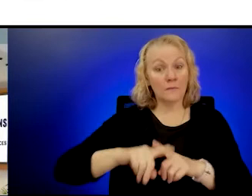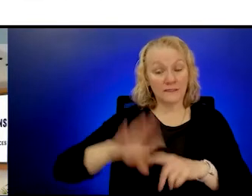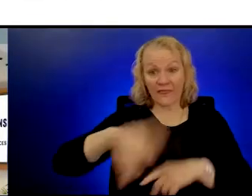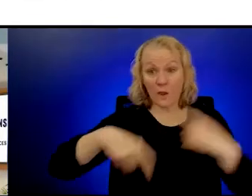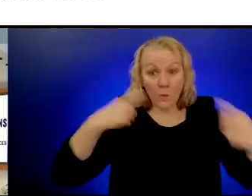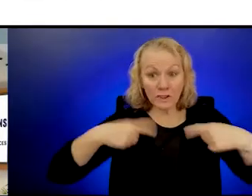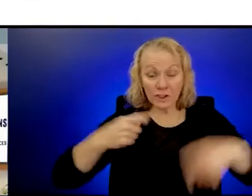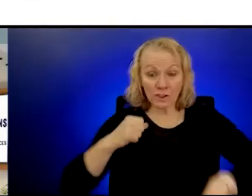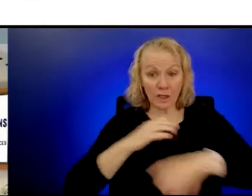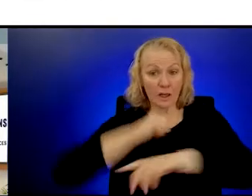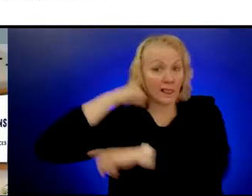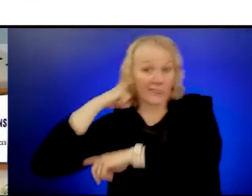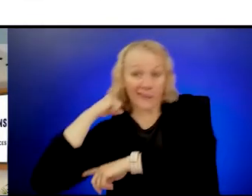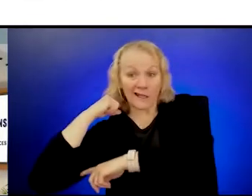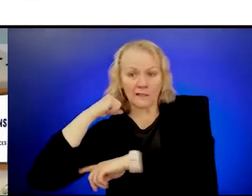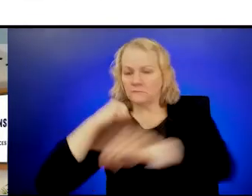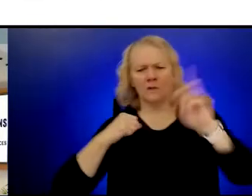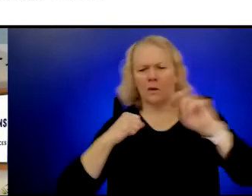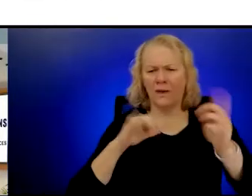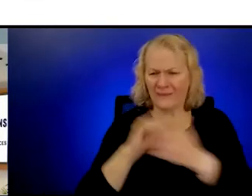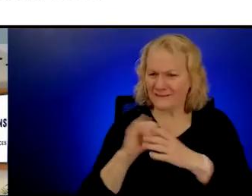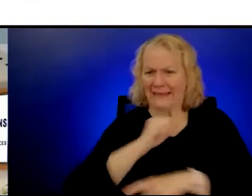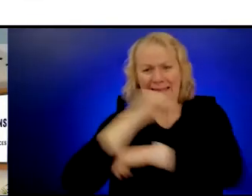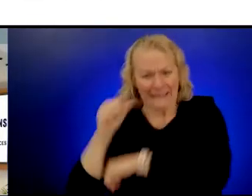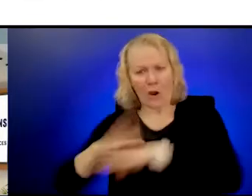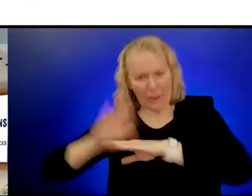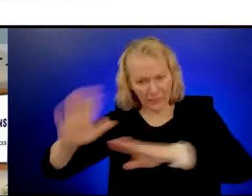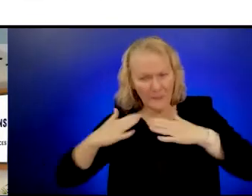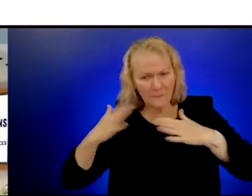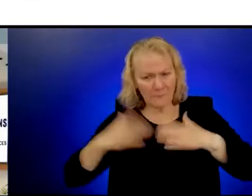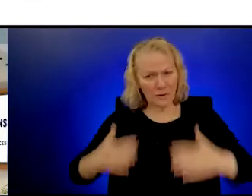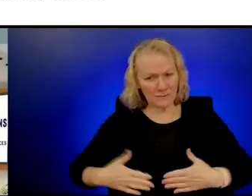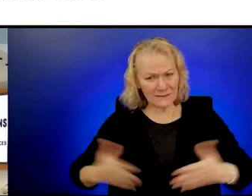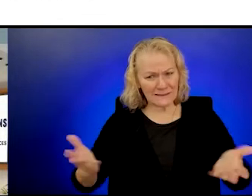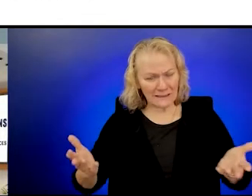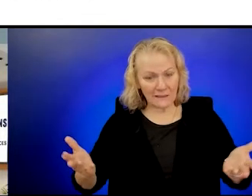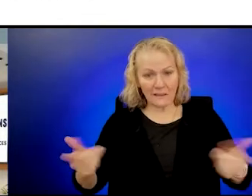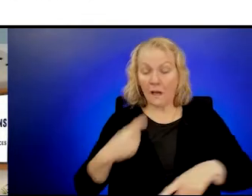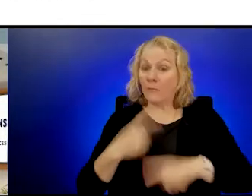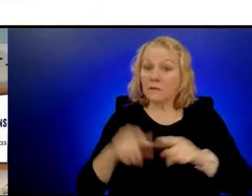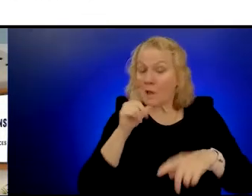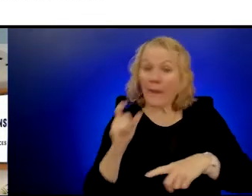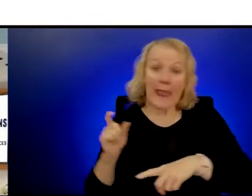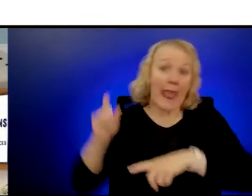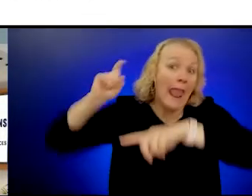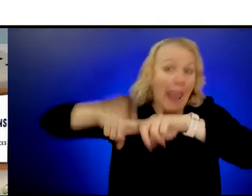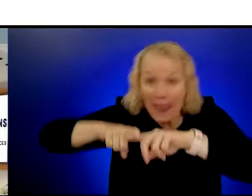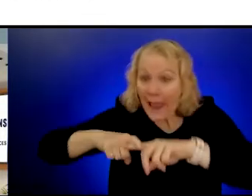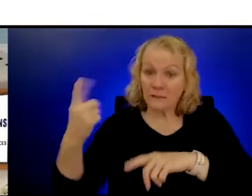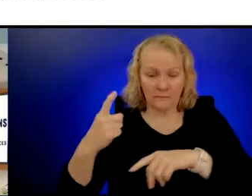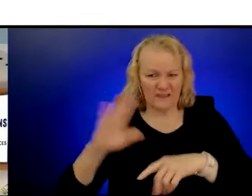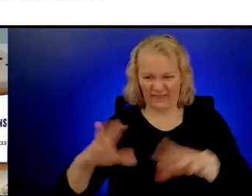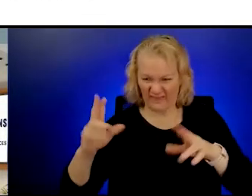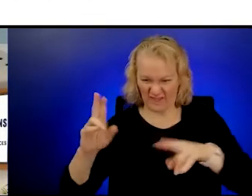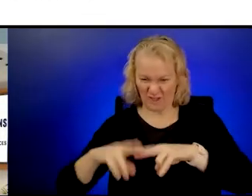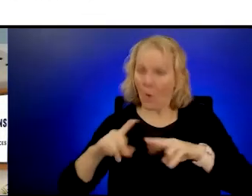wheelchair. That's like leaning on them. You certainly don't want to hang something on their chair or even